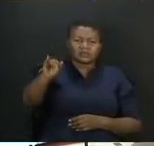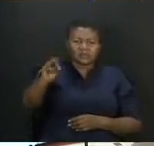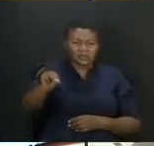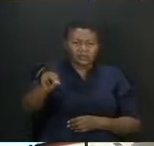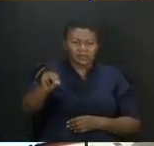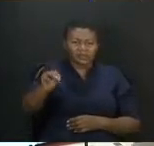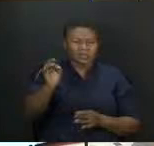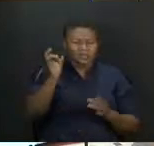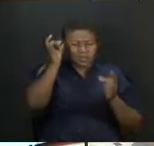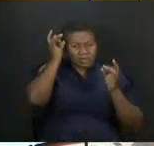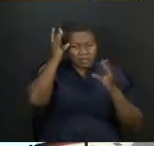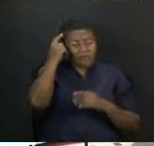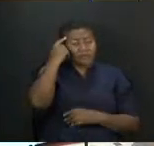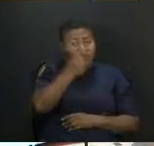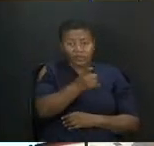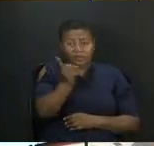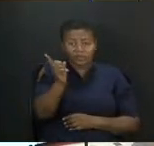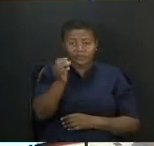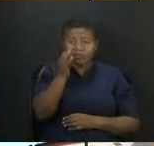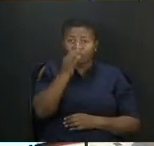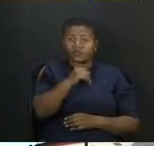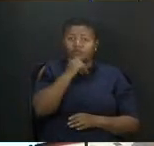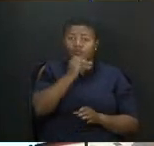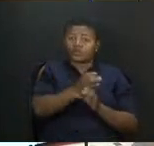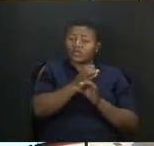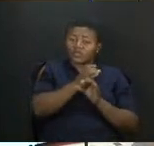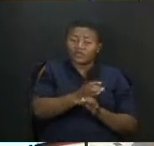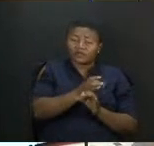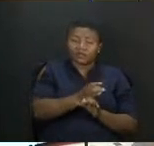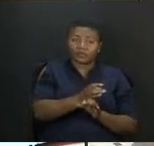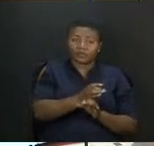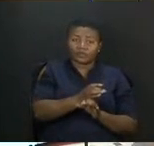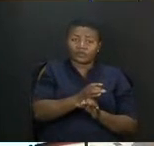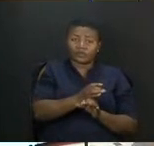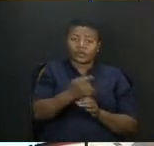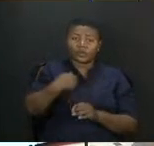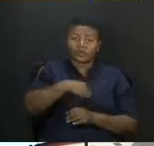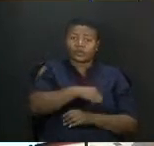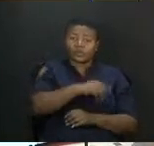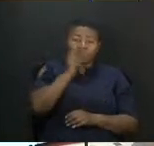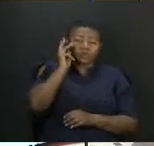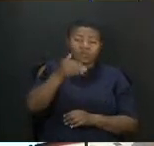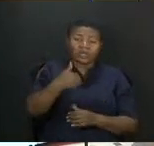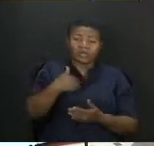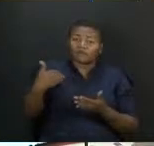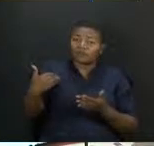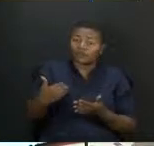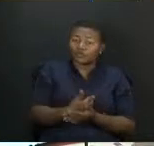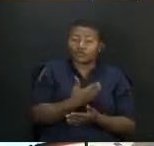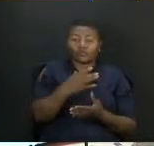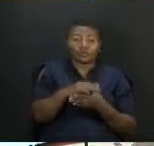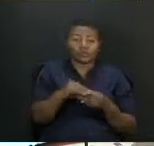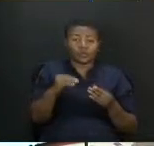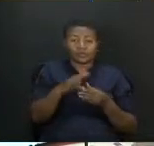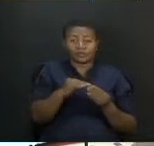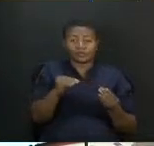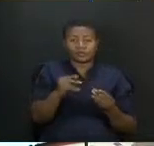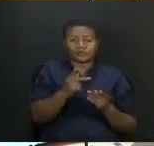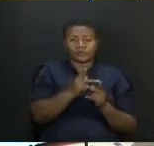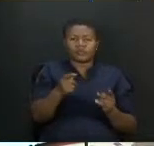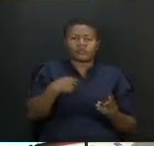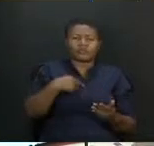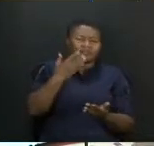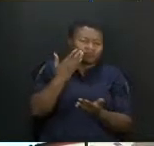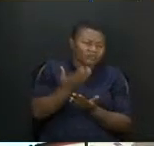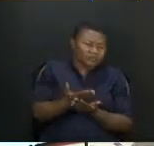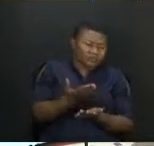Speaker, we will be telling another story. So it is a very humble appeal. I pray